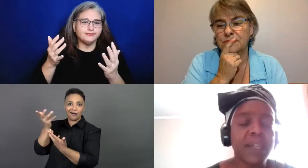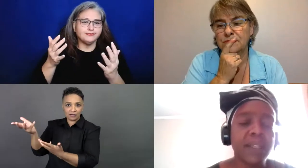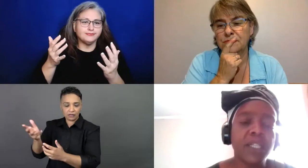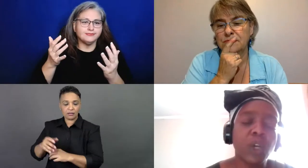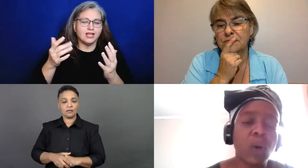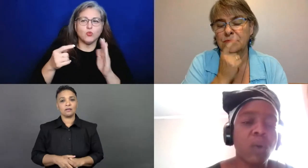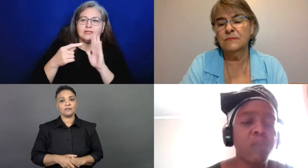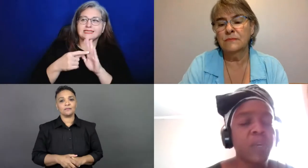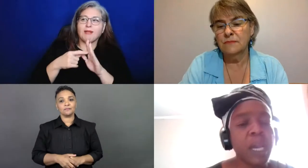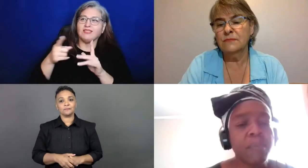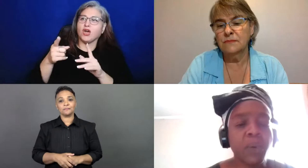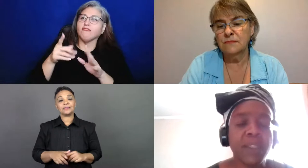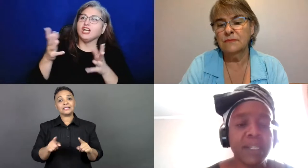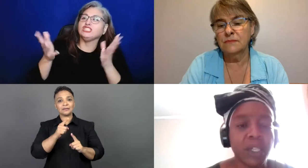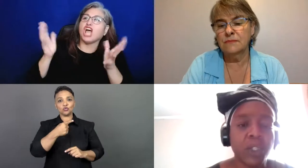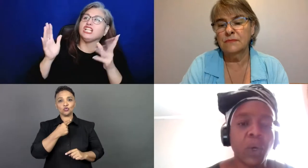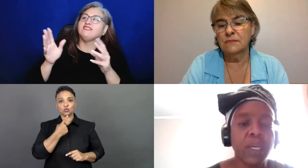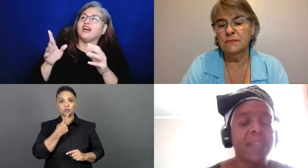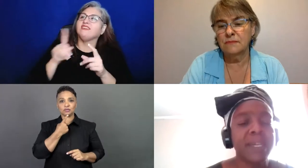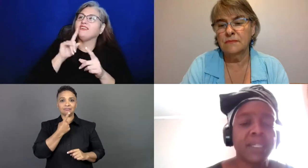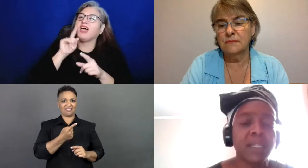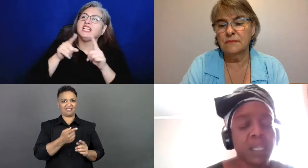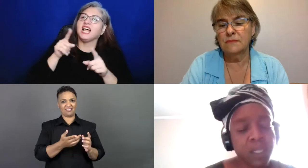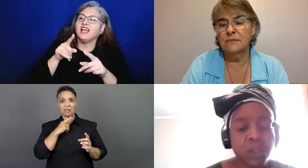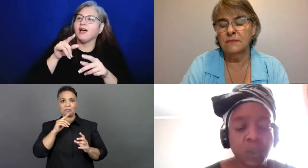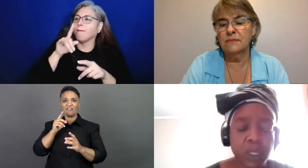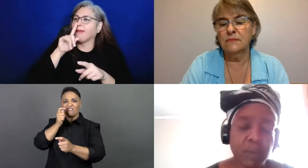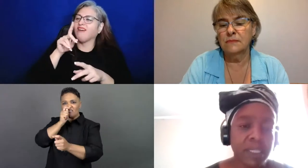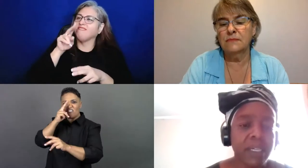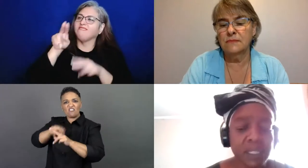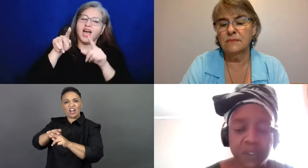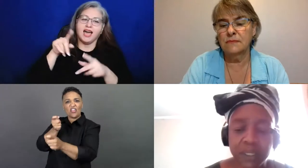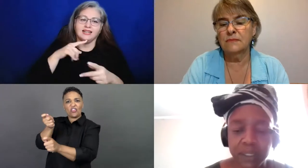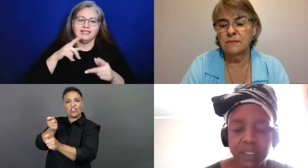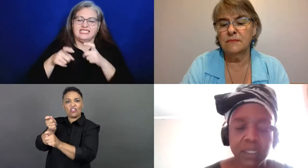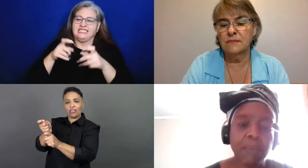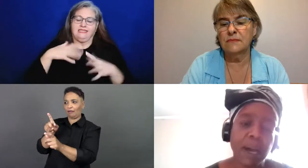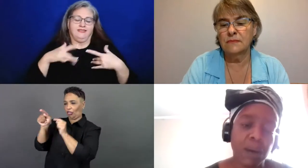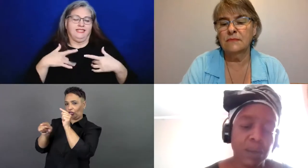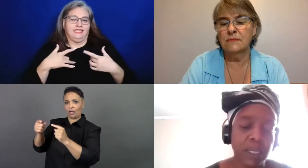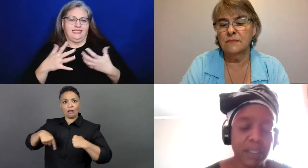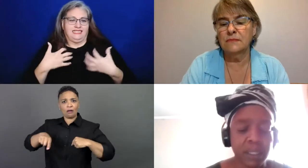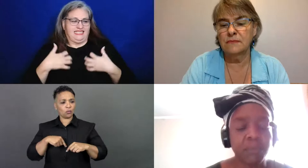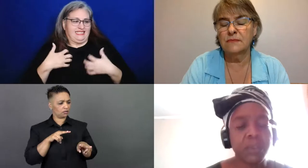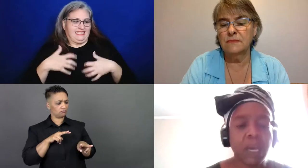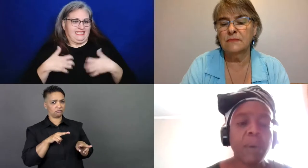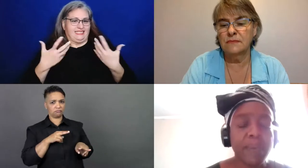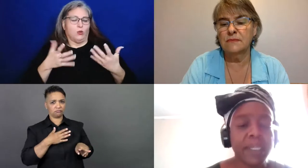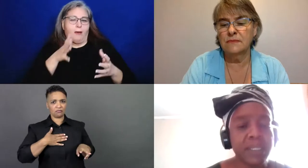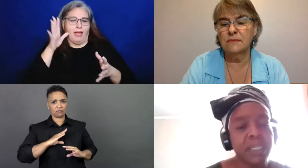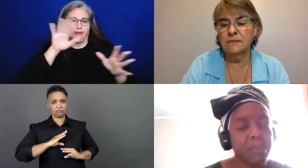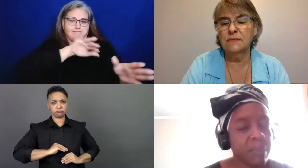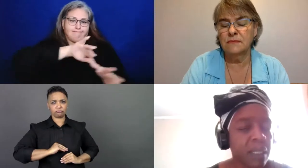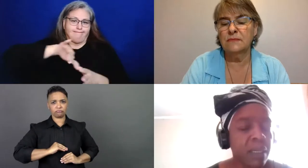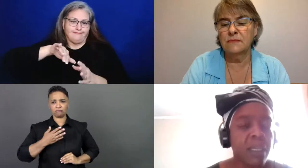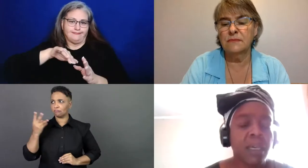symbolize the way that they talk or vocab the way that they talk. And that, you know, will make us feel somehow. And our